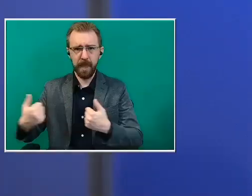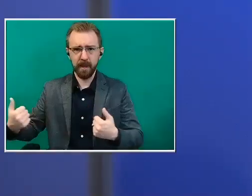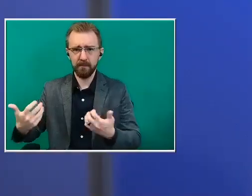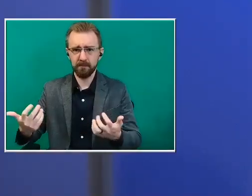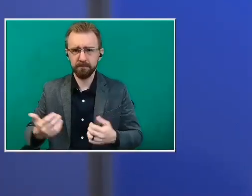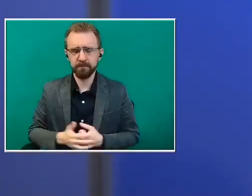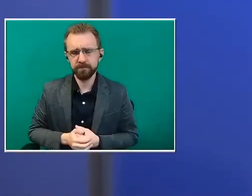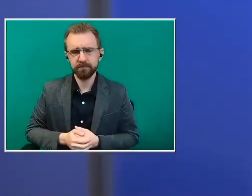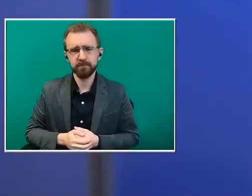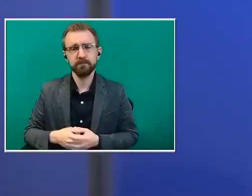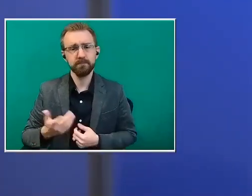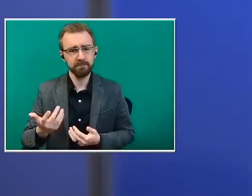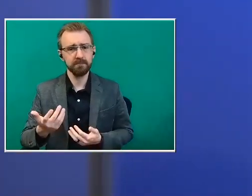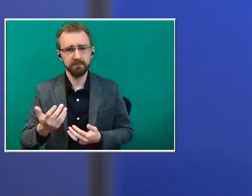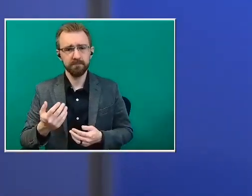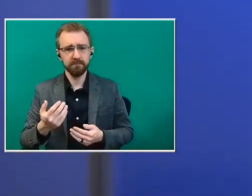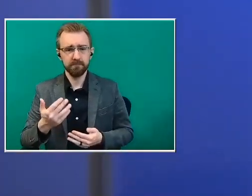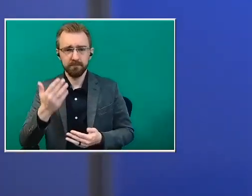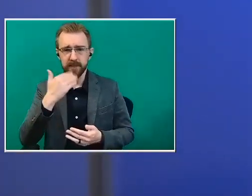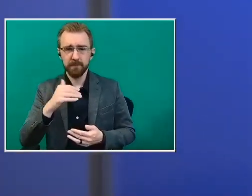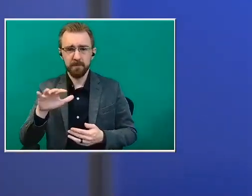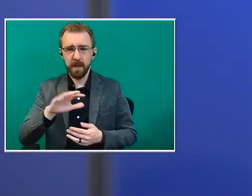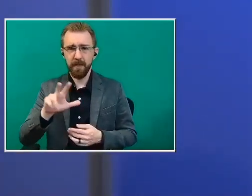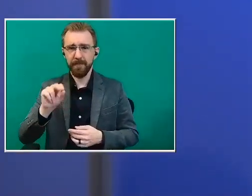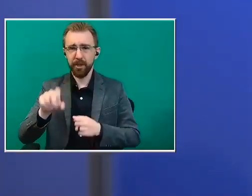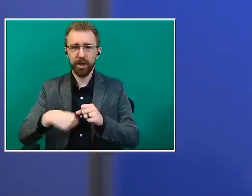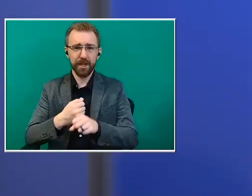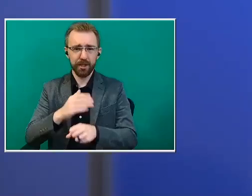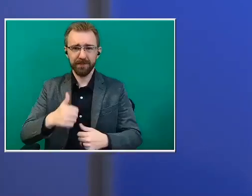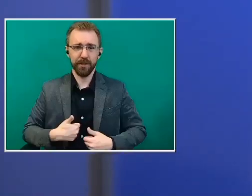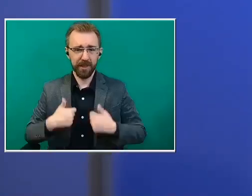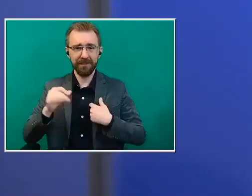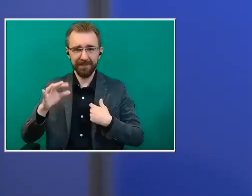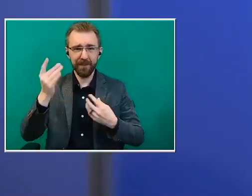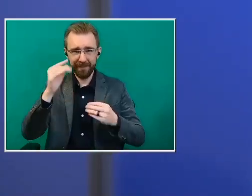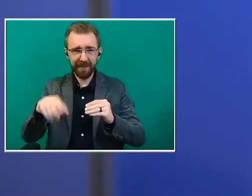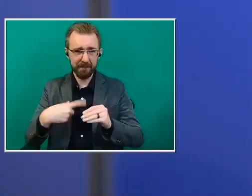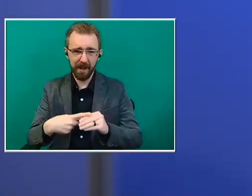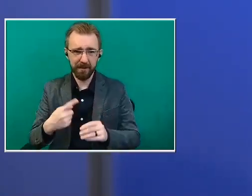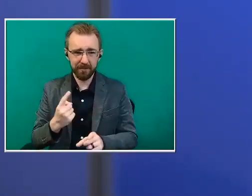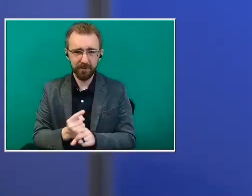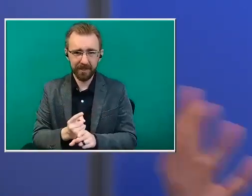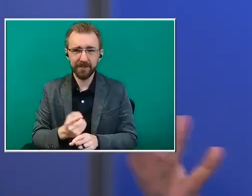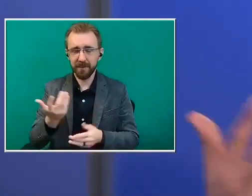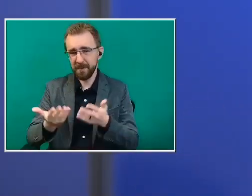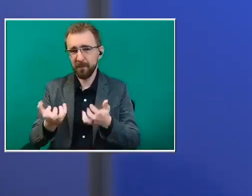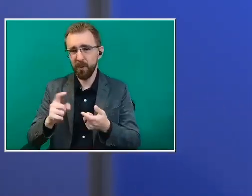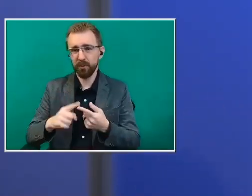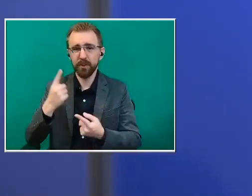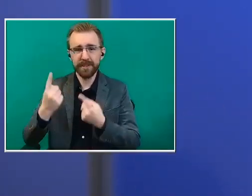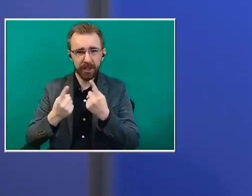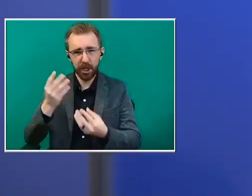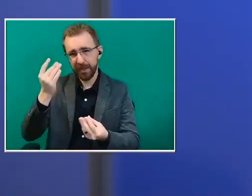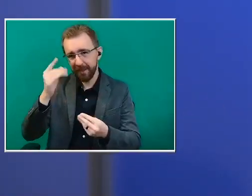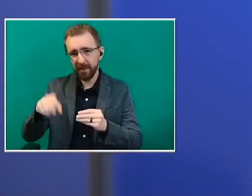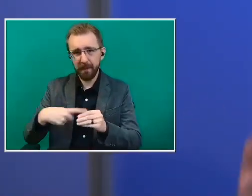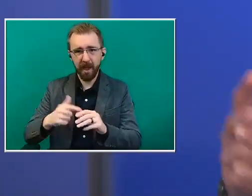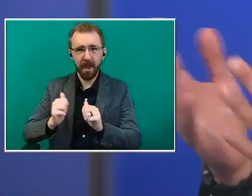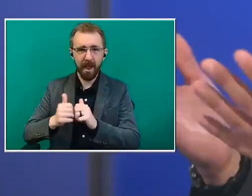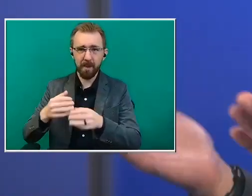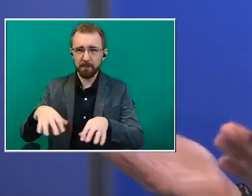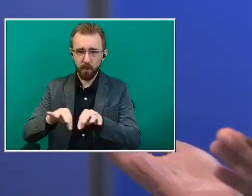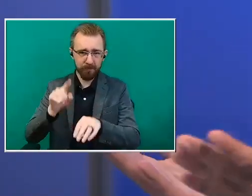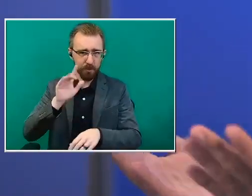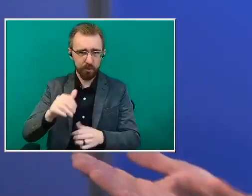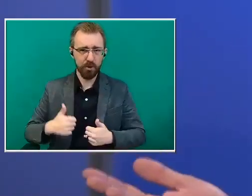you sleep for about 30 years of your life, if you think about it, right? So I think you might want to consider thinking about how important it is for your life. And then for